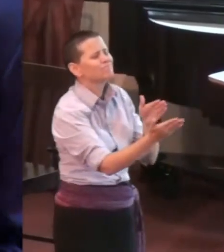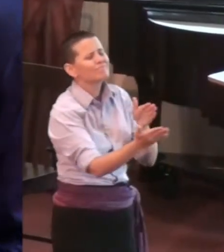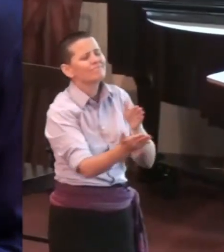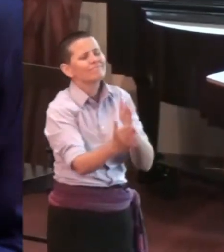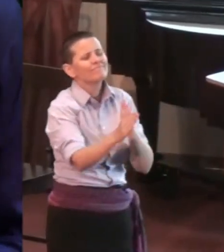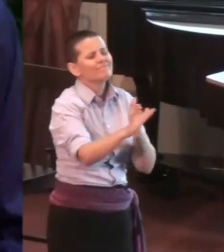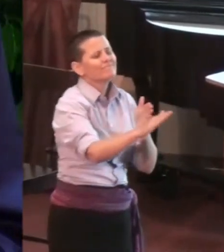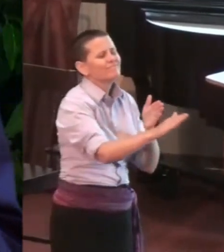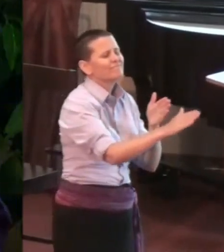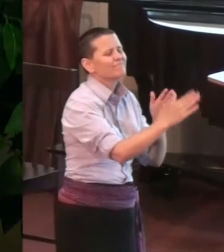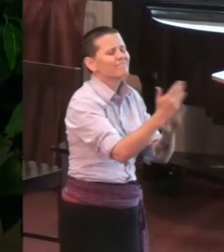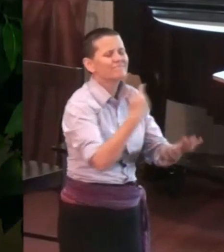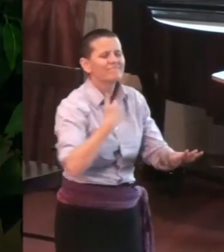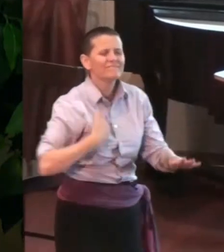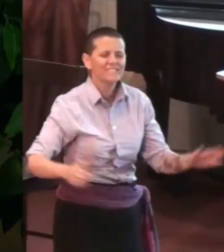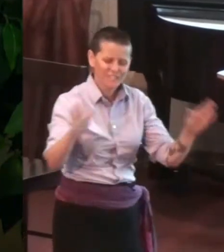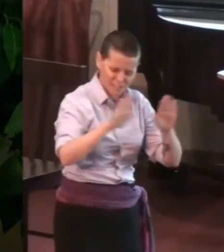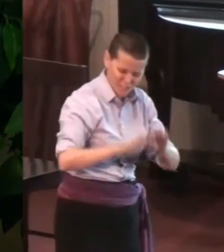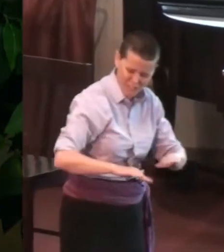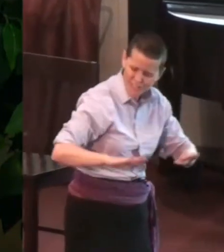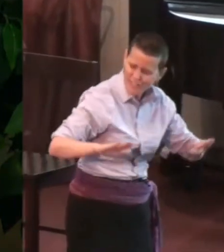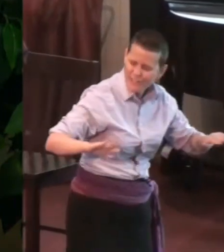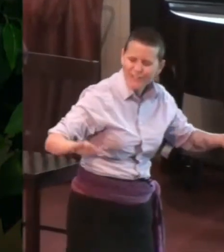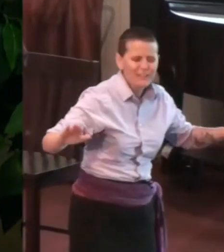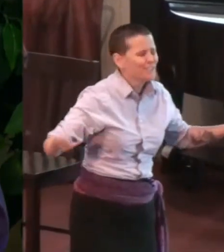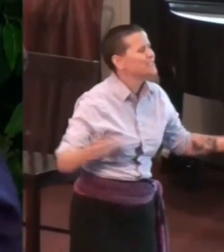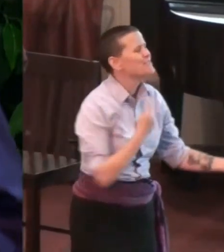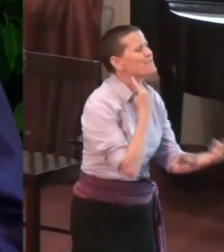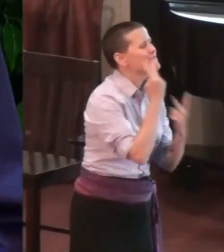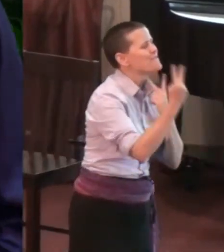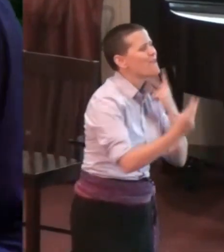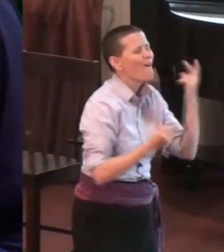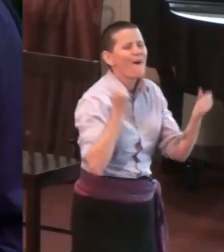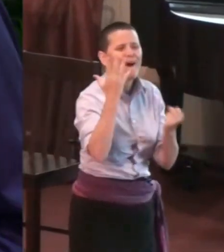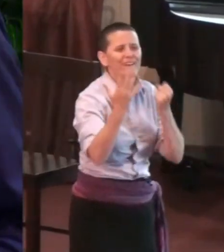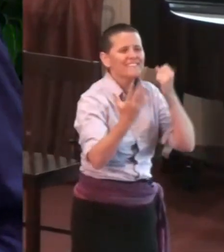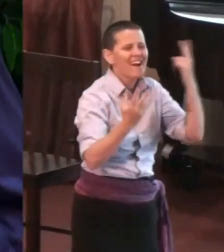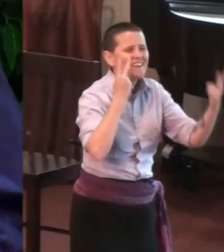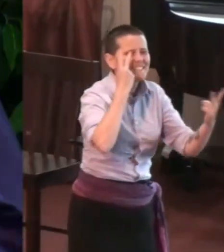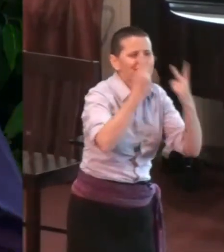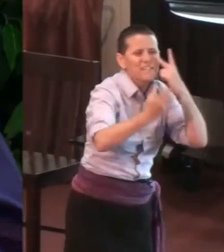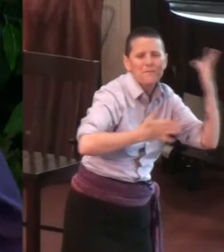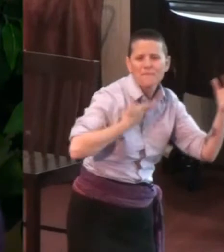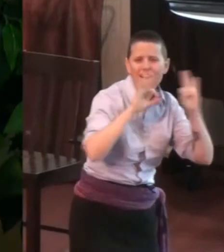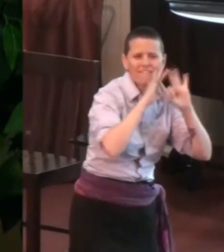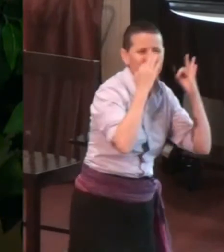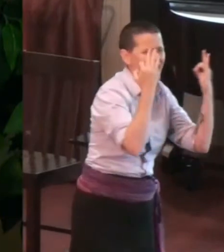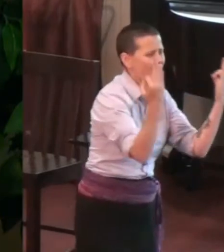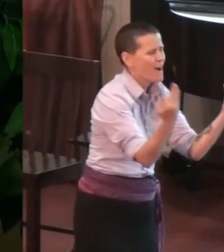The voices of the children in my family and